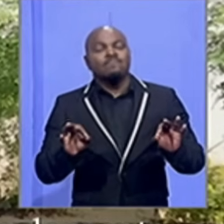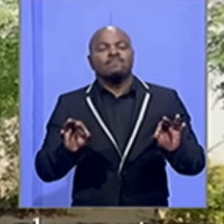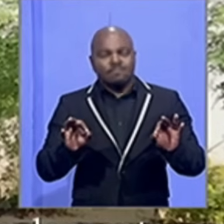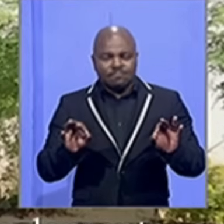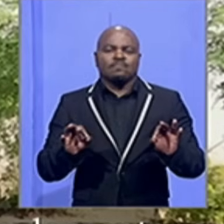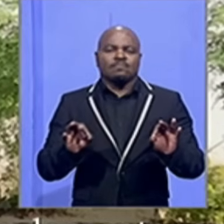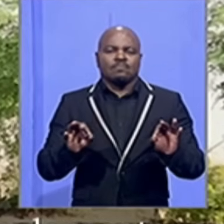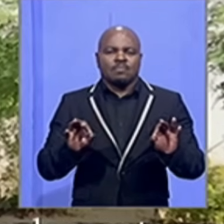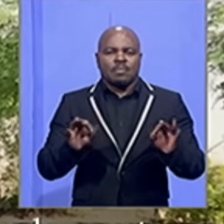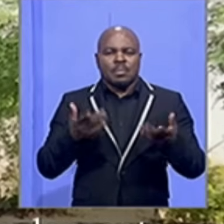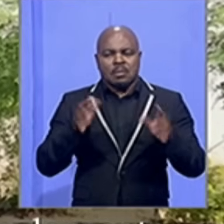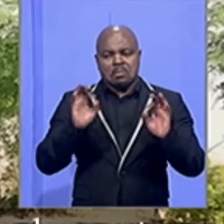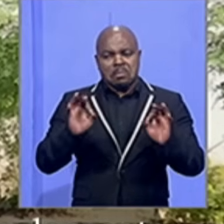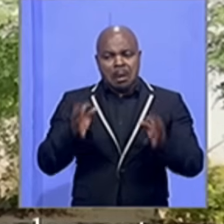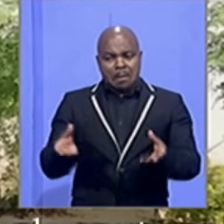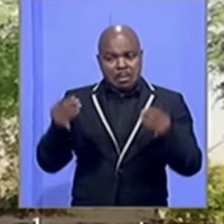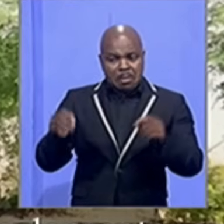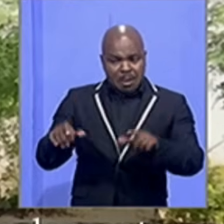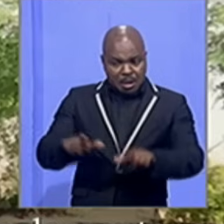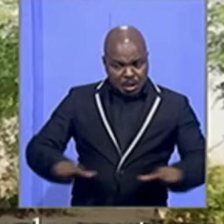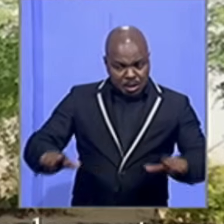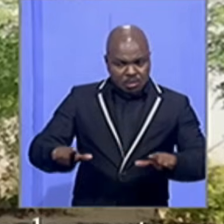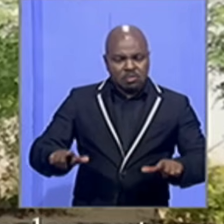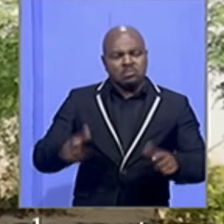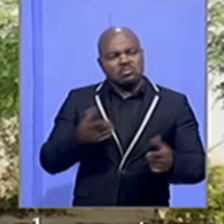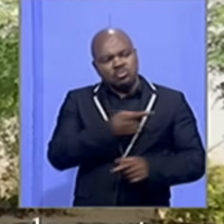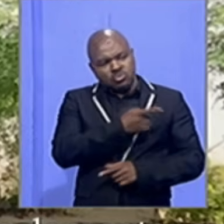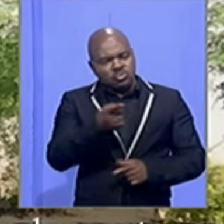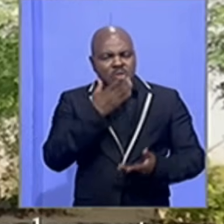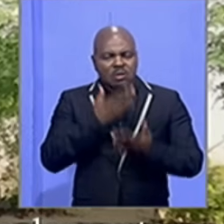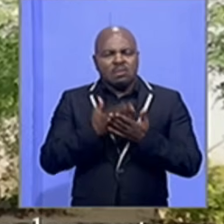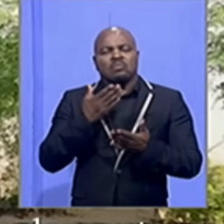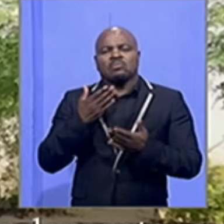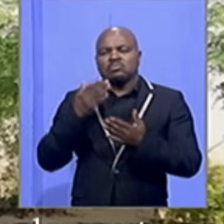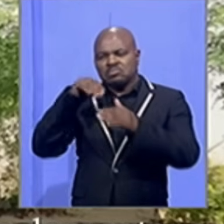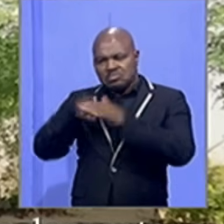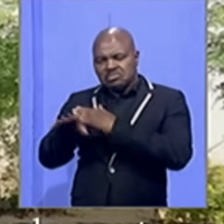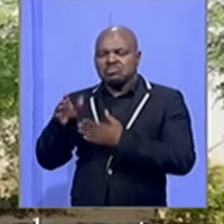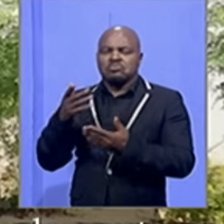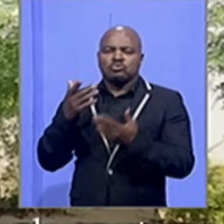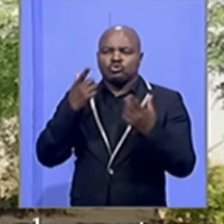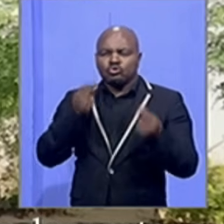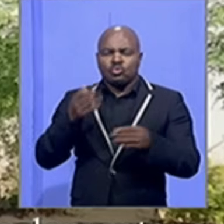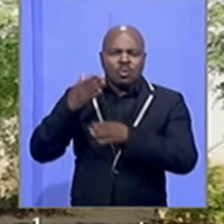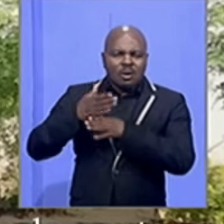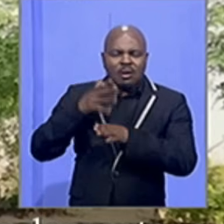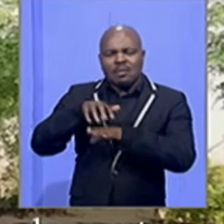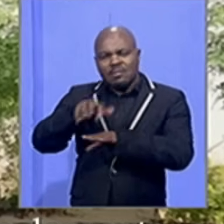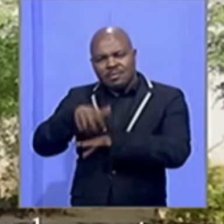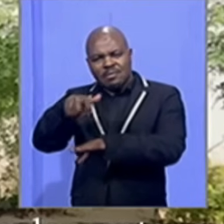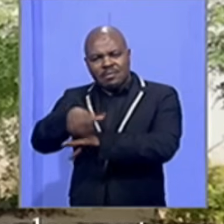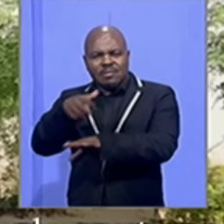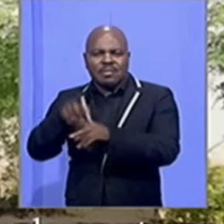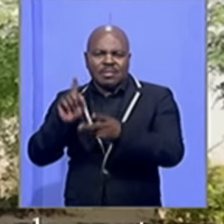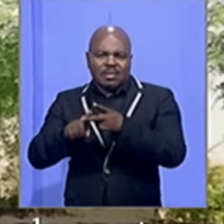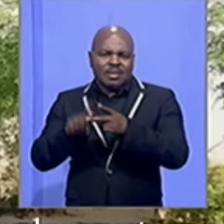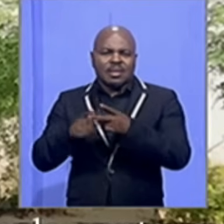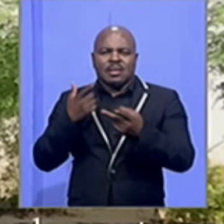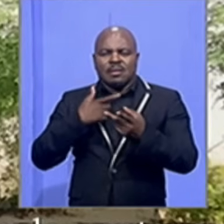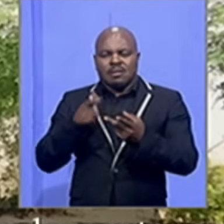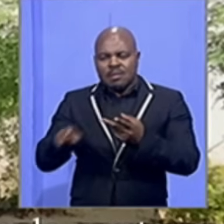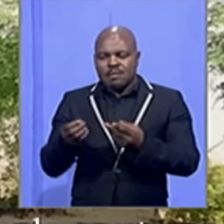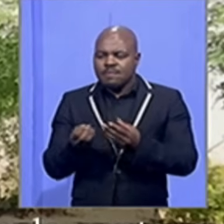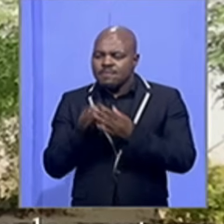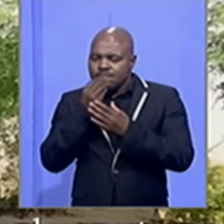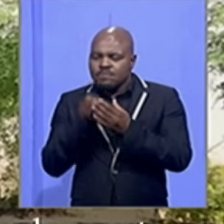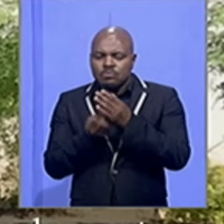le fast le itseng gore ba ka gona go ya ba bjala ba kgona go fepa di-family tsa